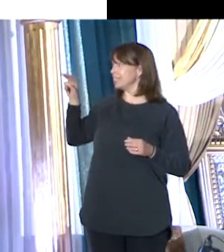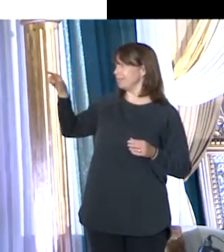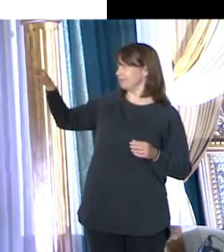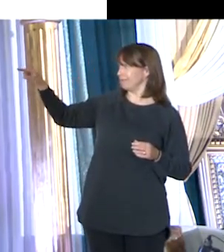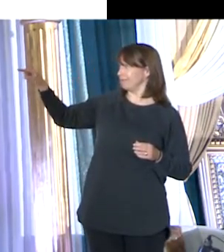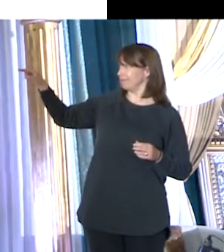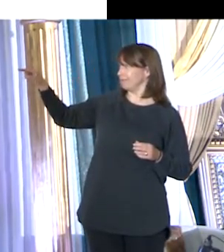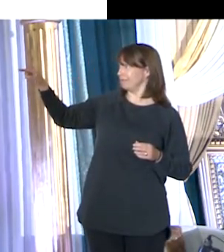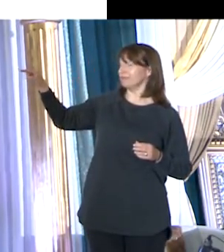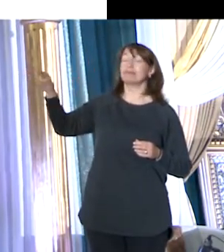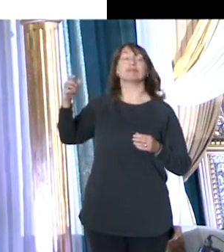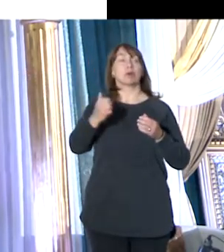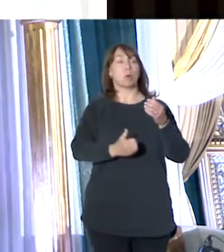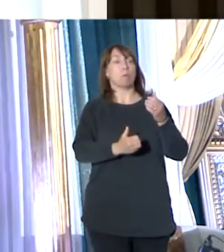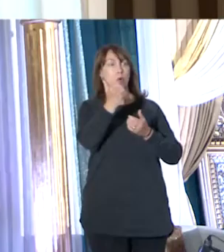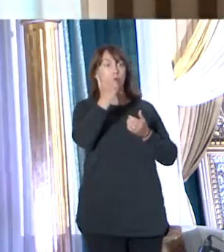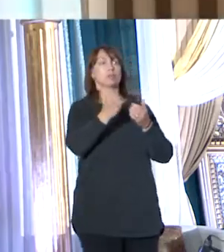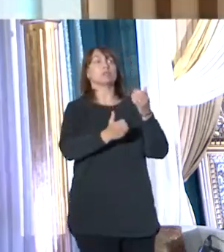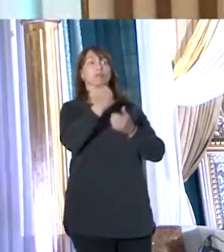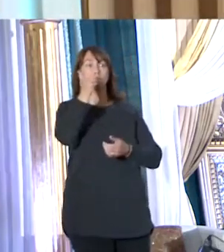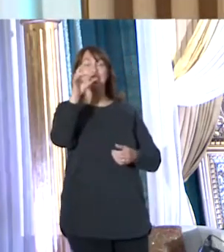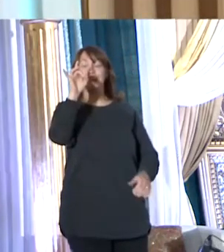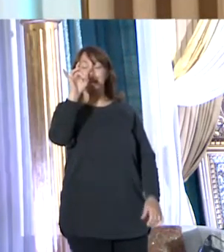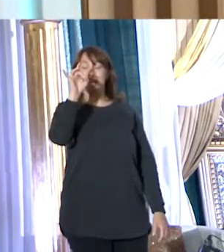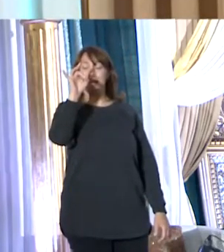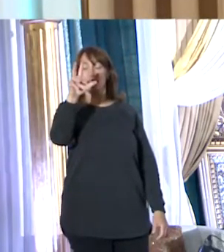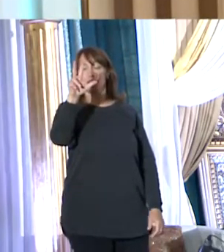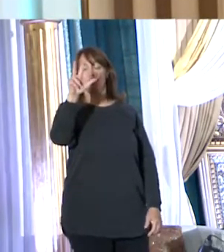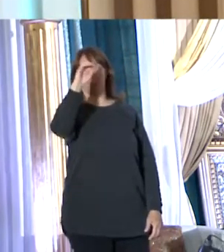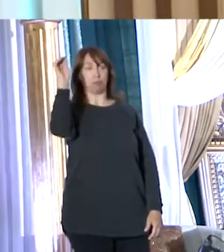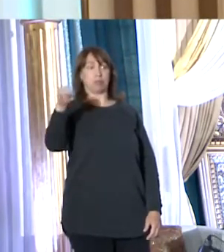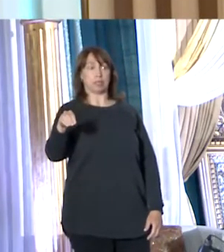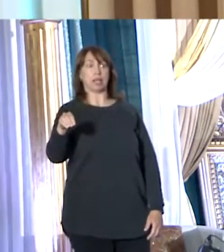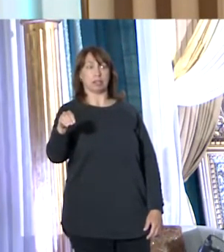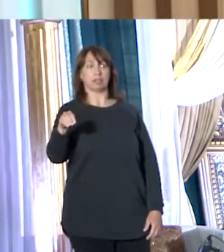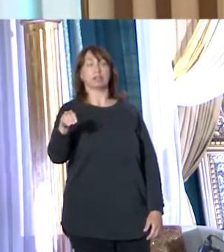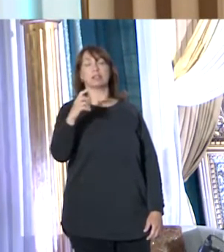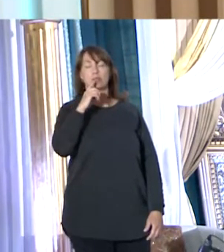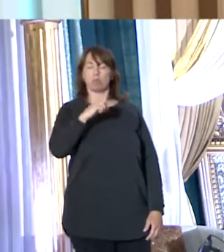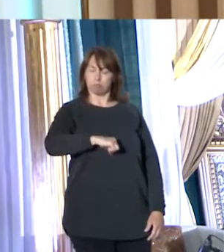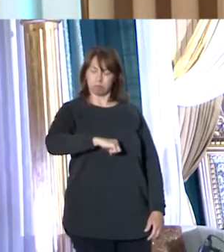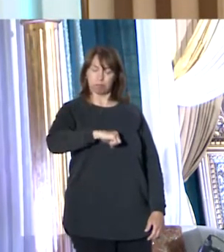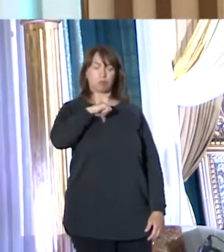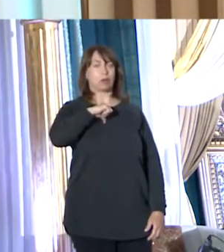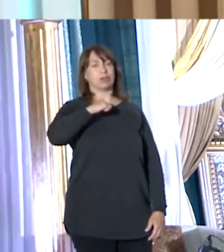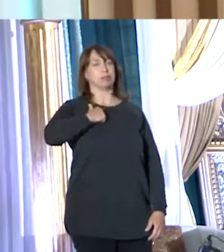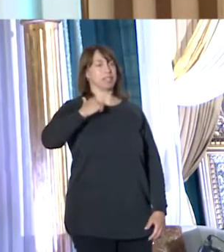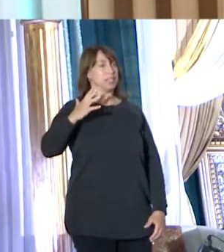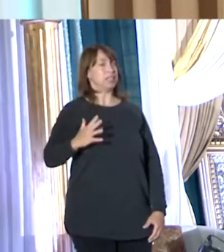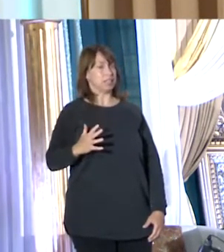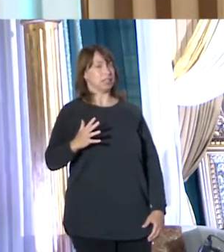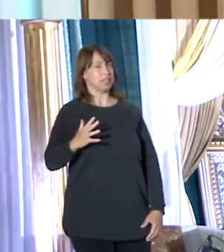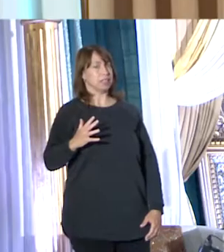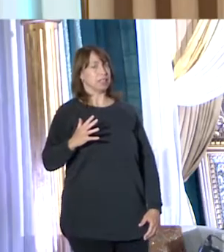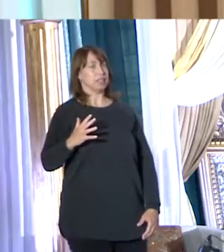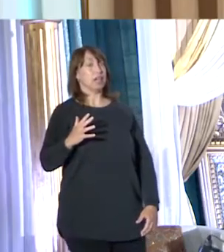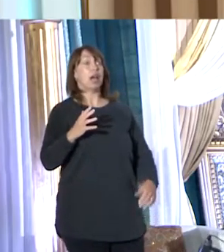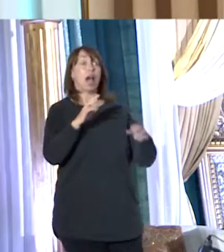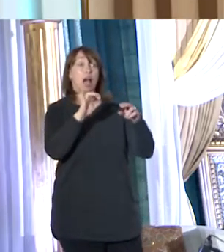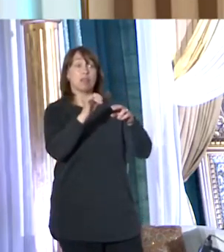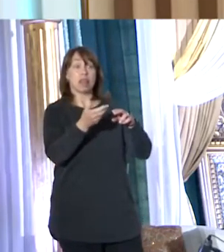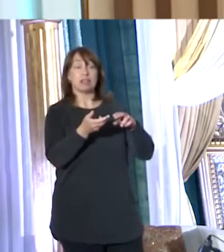very large majority, 83% of Muslims that we surveyed, said they're very proud to be Canadian. And that has increased about 10